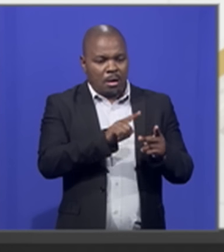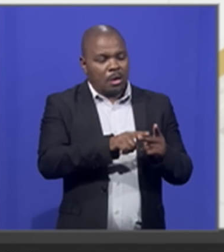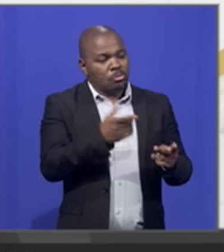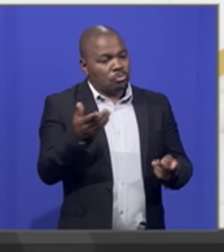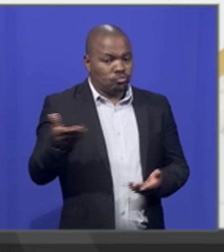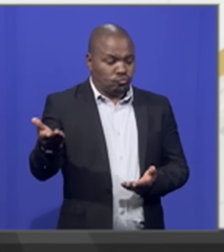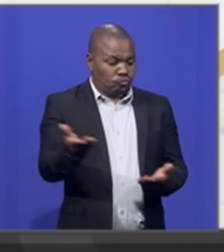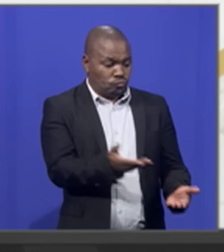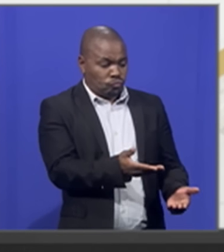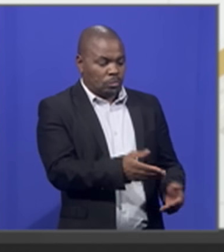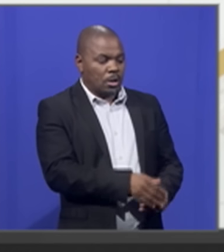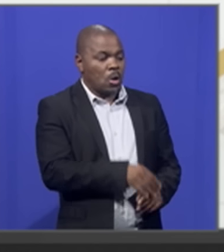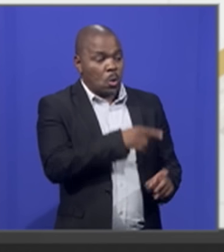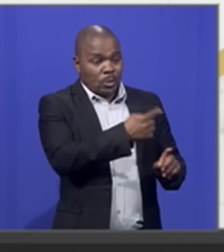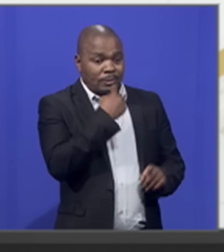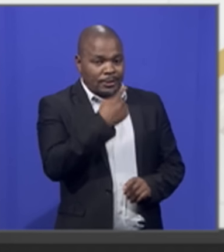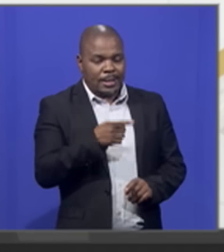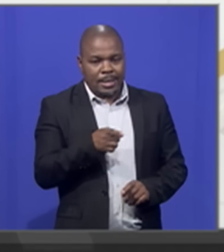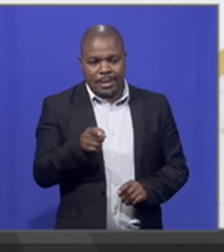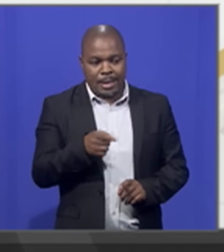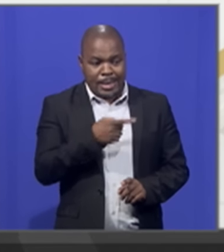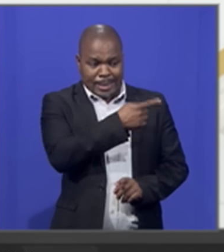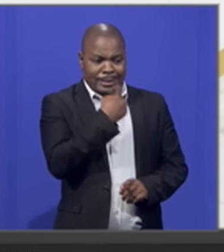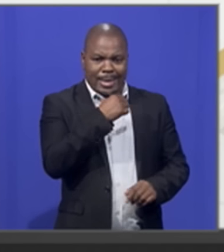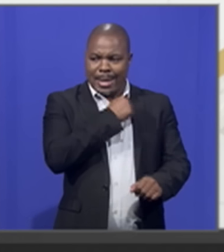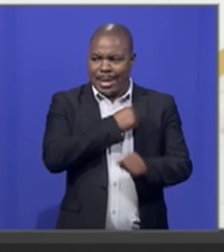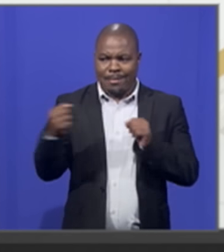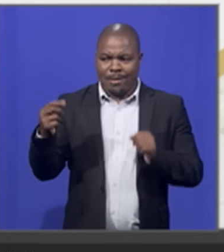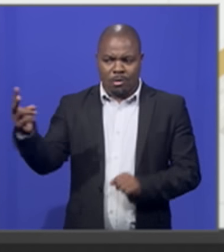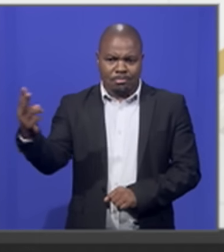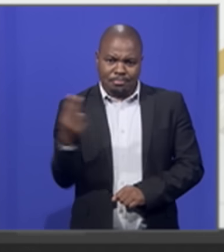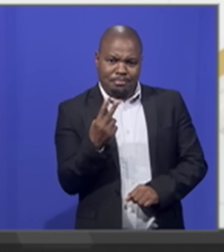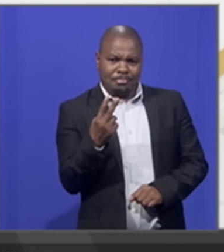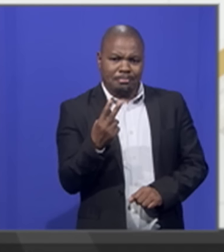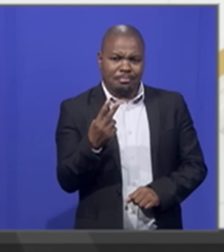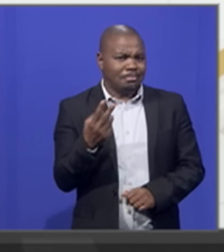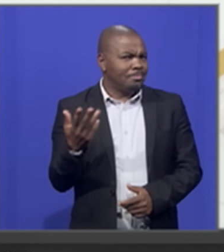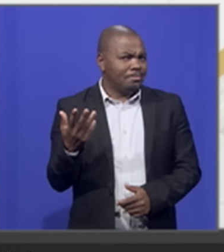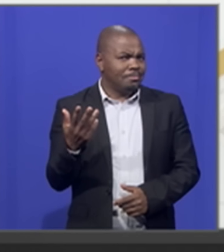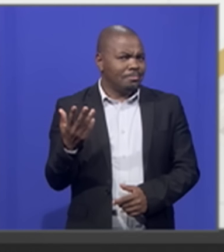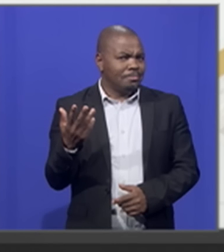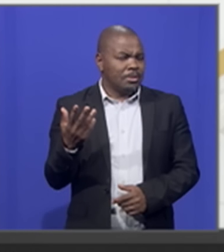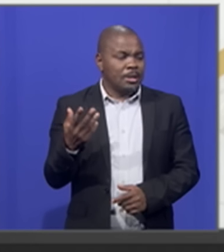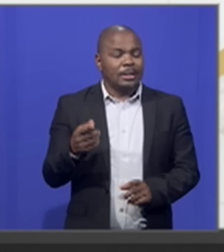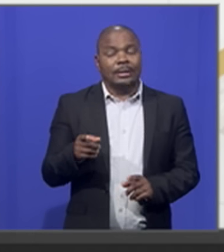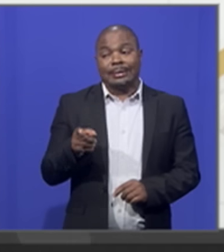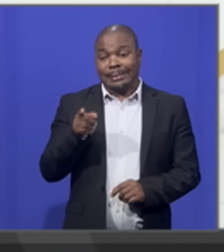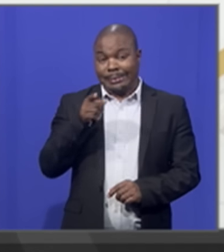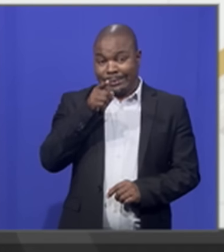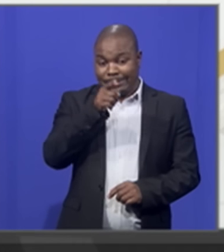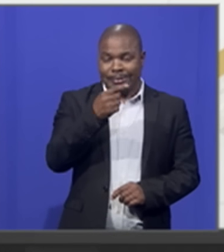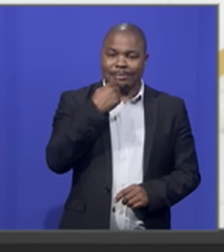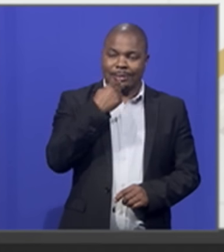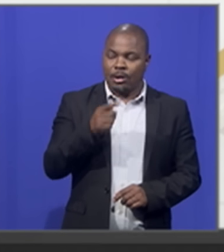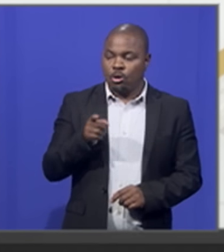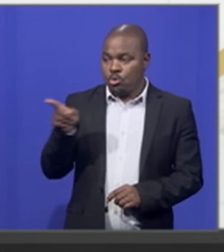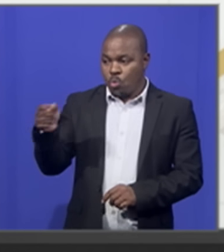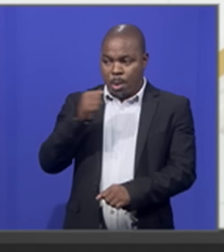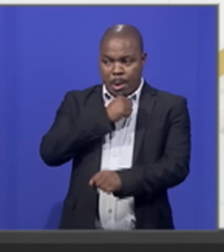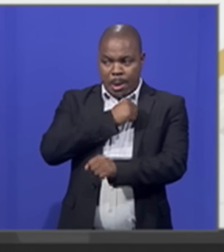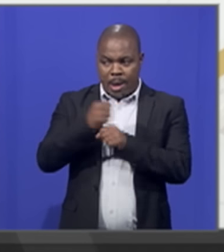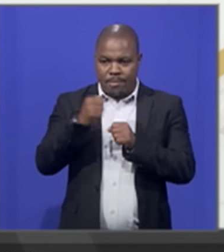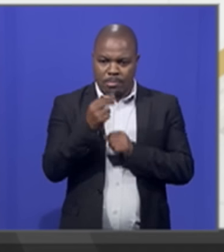me, and he says that never happened. So he says you never delivered Mr. Matlala